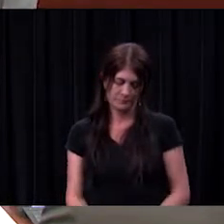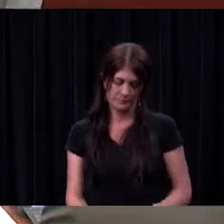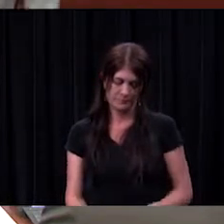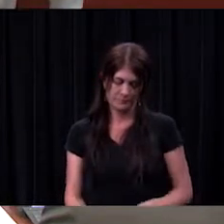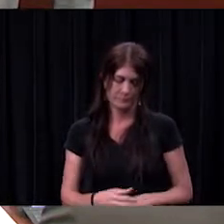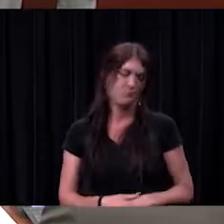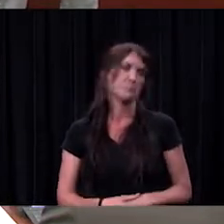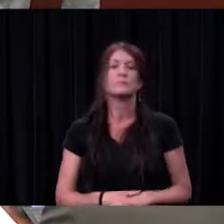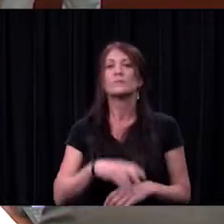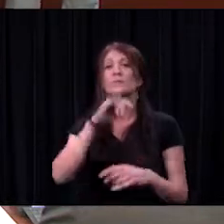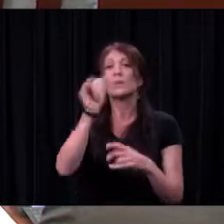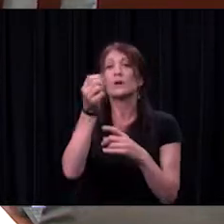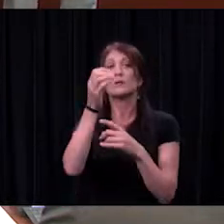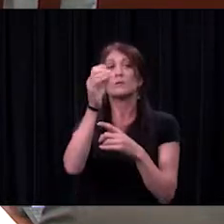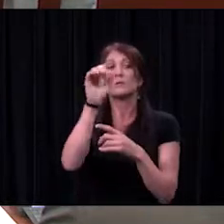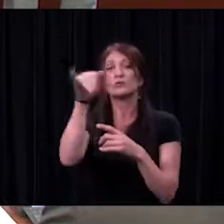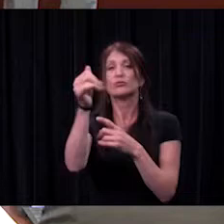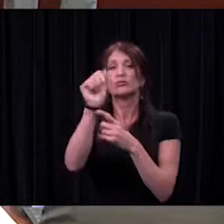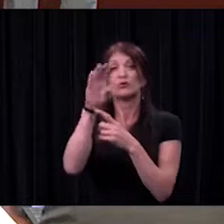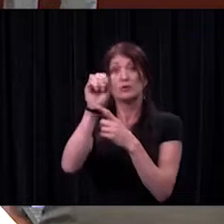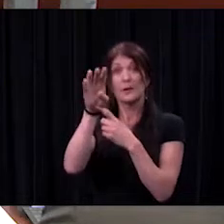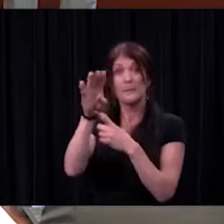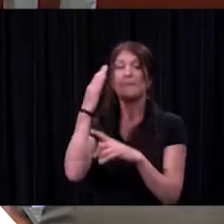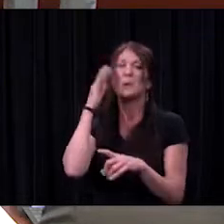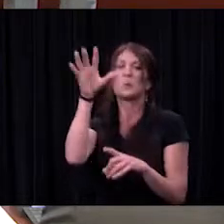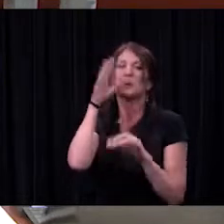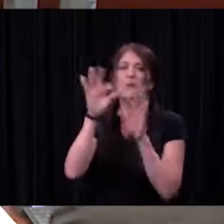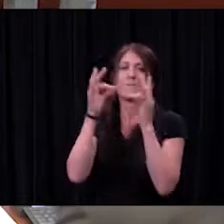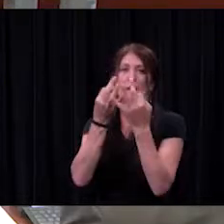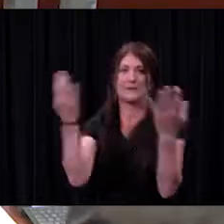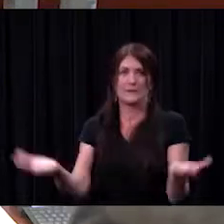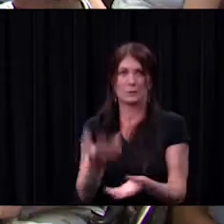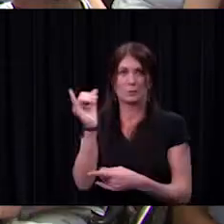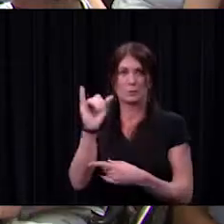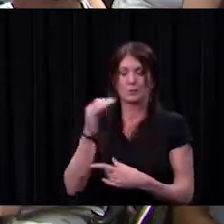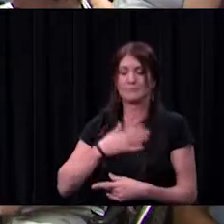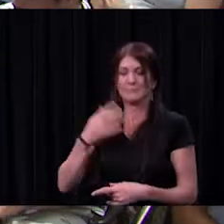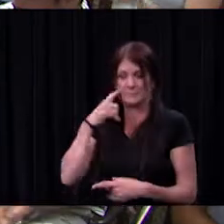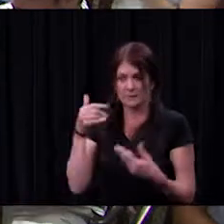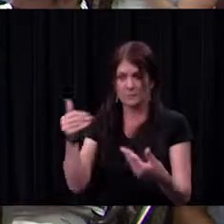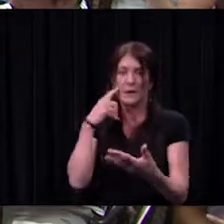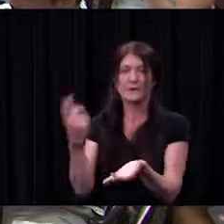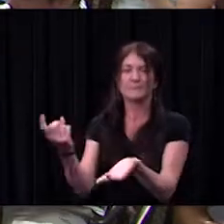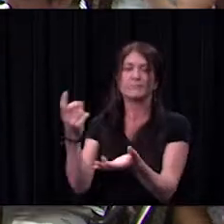And Jacob, I know your family's here as well. We'd love for them to stand to be recognized.